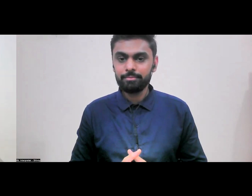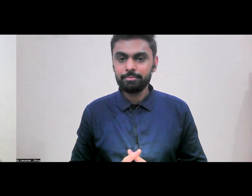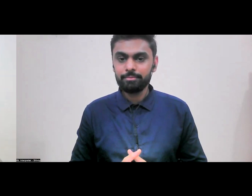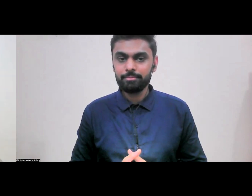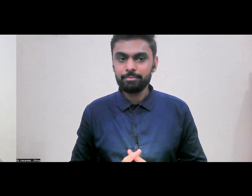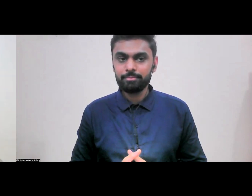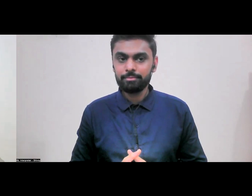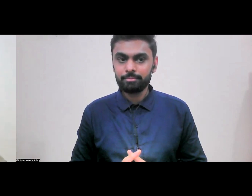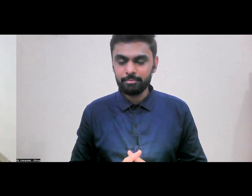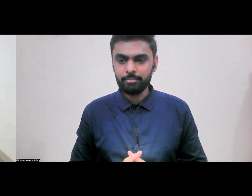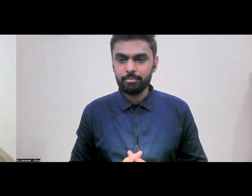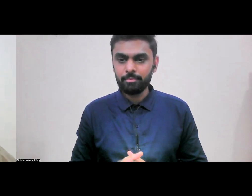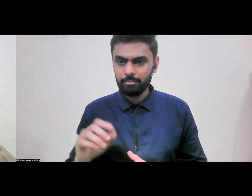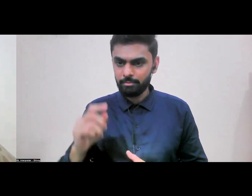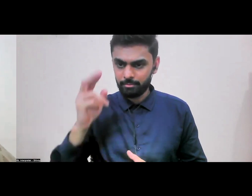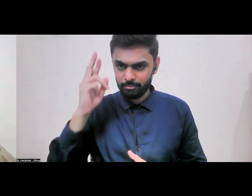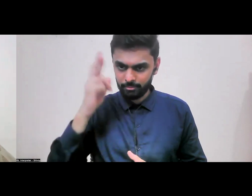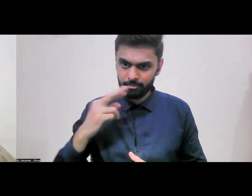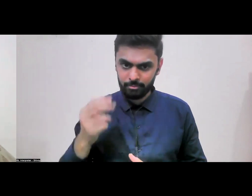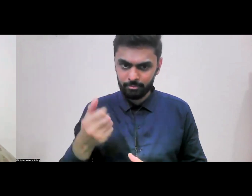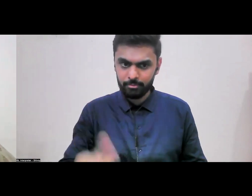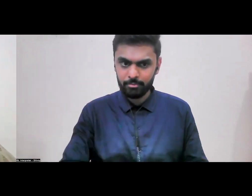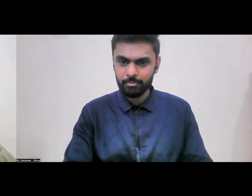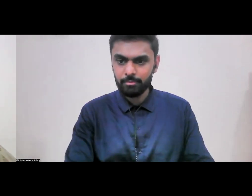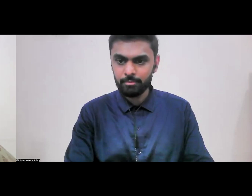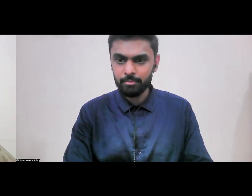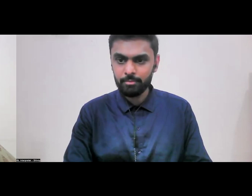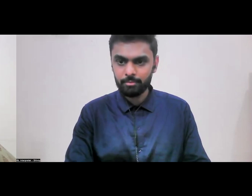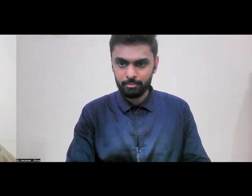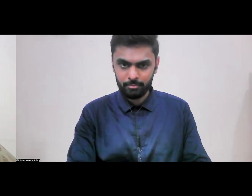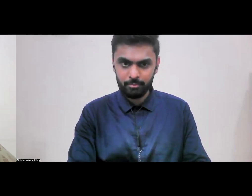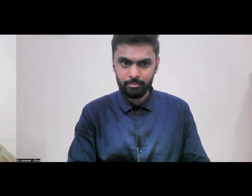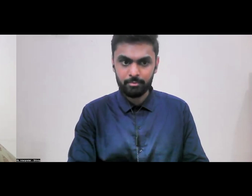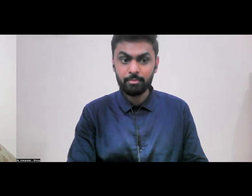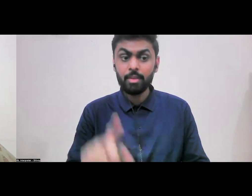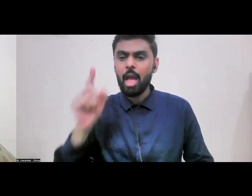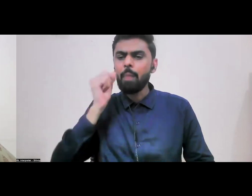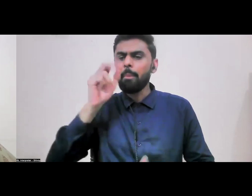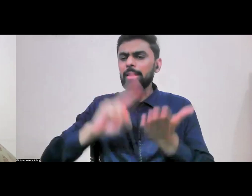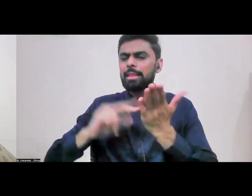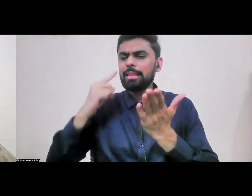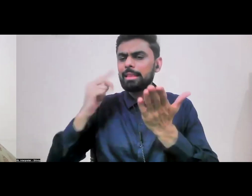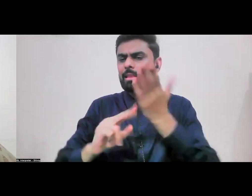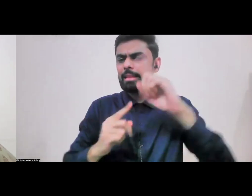Shiva, I think now, yeah. Just one thing. This I would like to say that